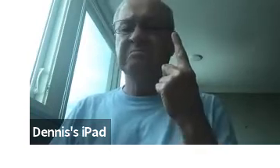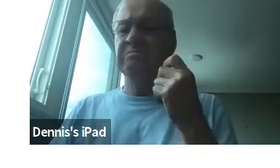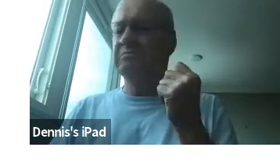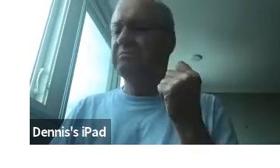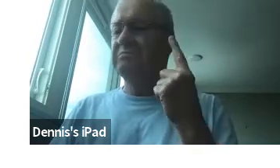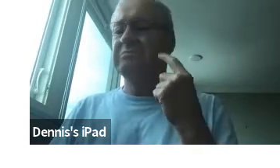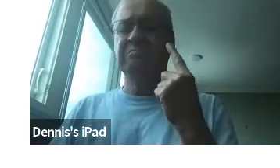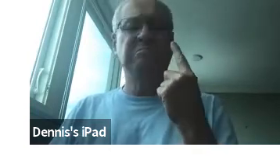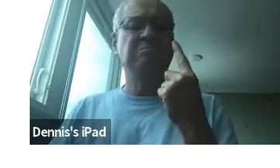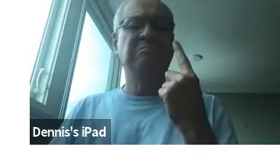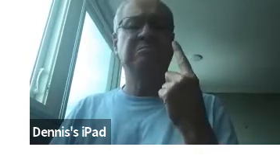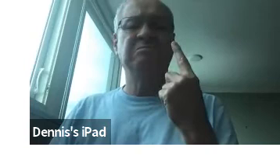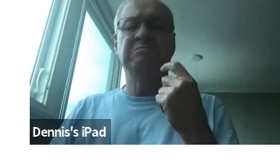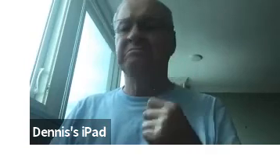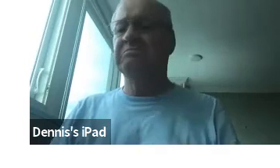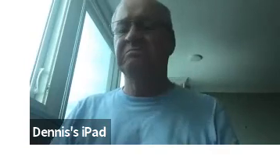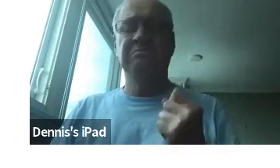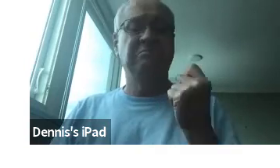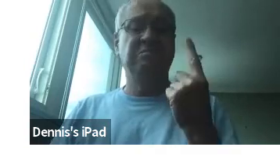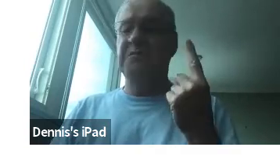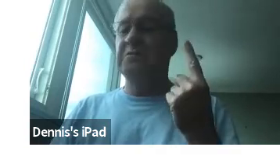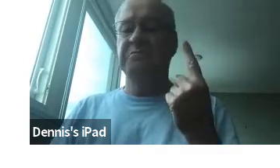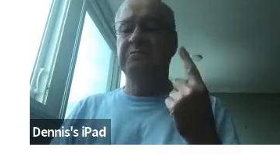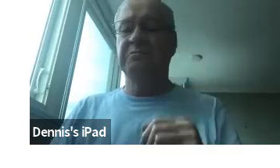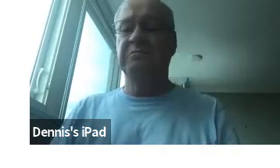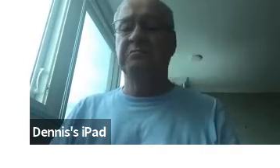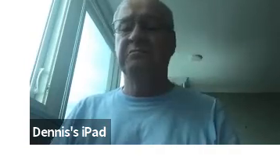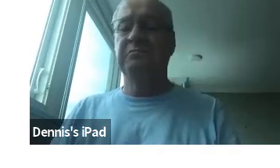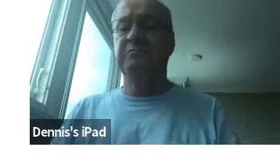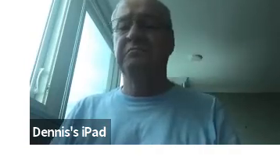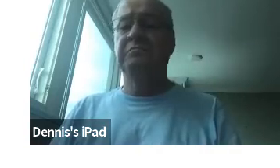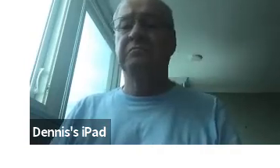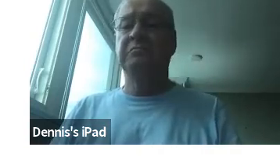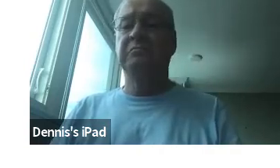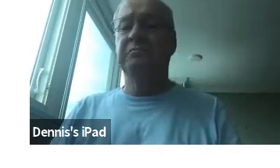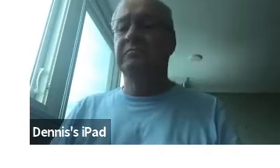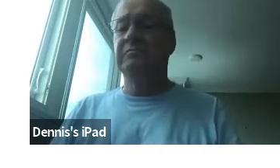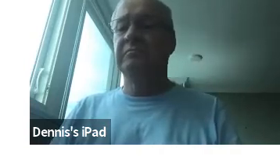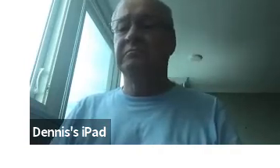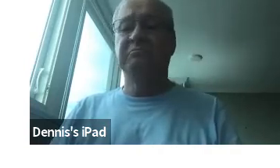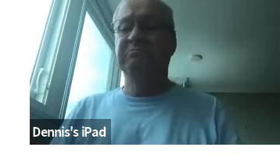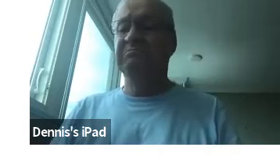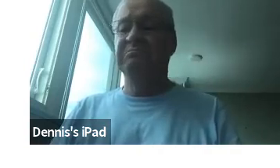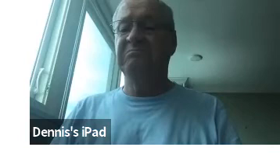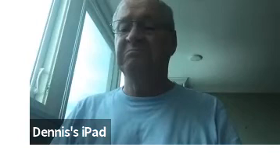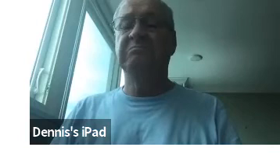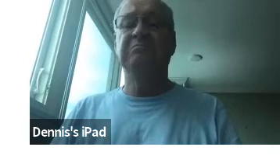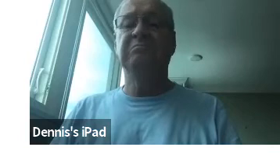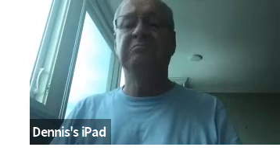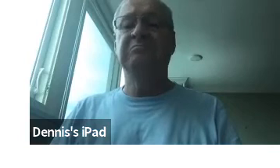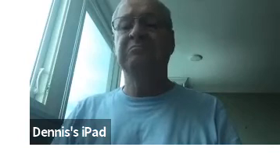is perfectly fine. I don't understand. And make sure your face matches that. I don't understand.